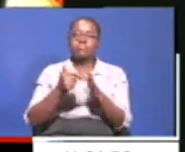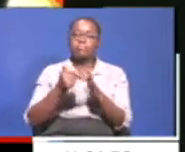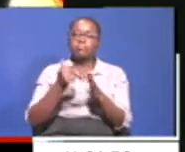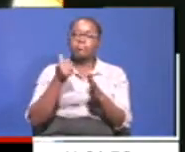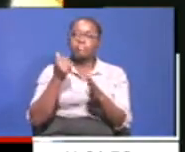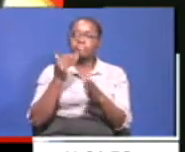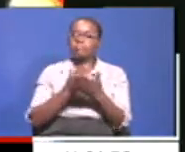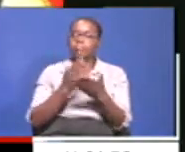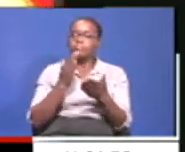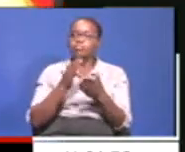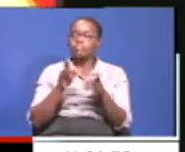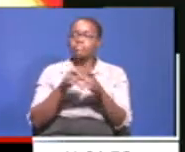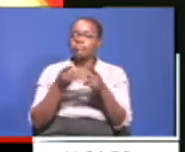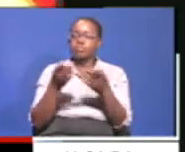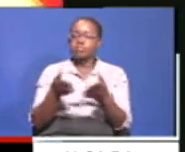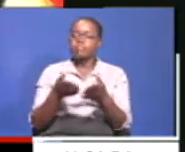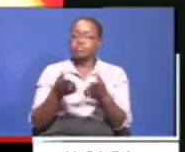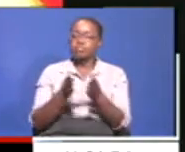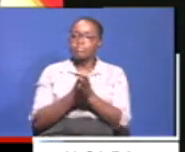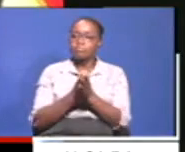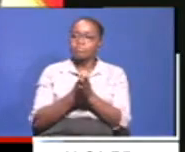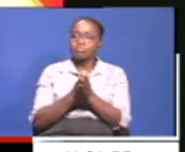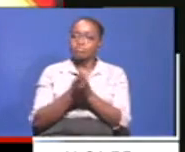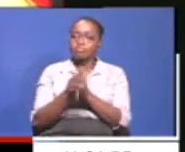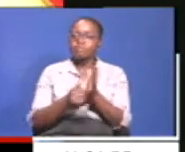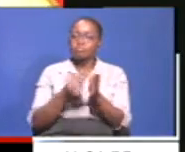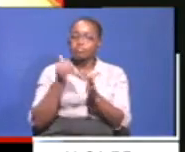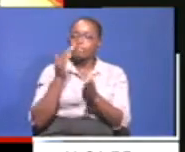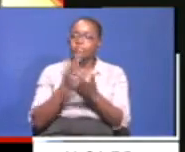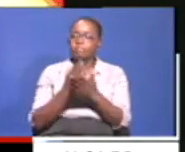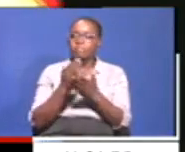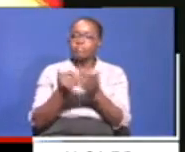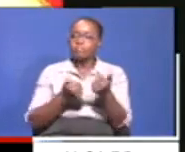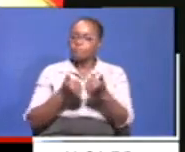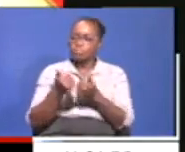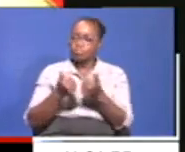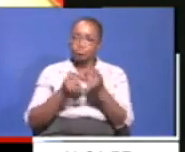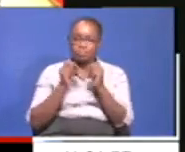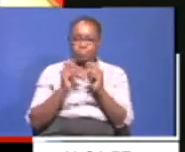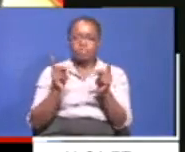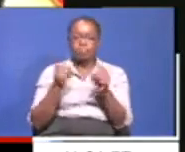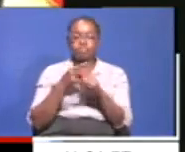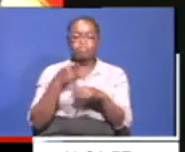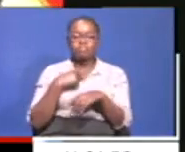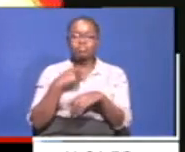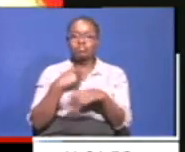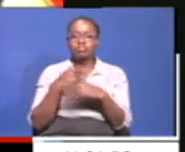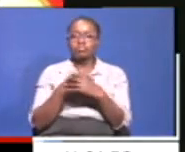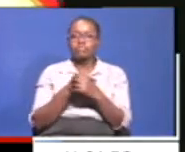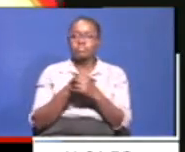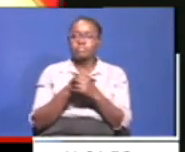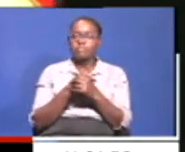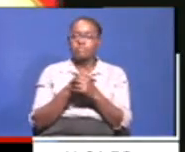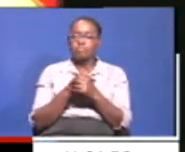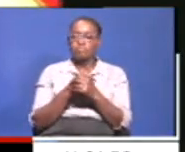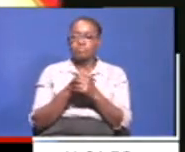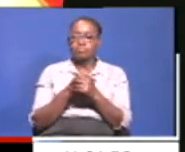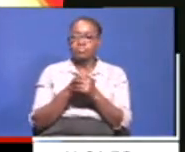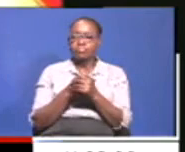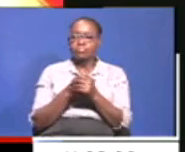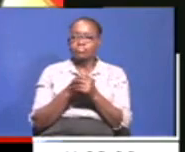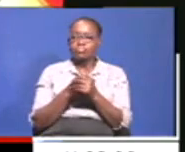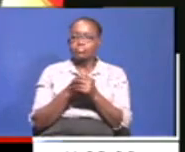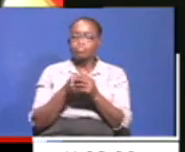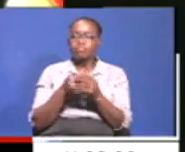it will be like that. We'll only stop when this wheel stops running. So for me, for the pace notes,